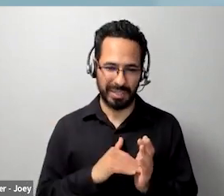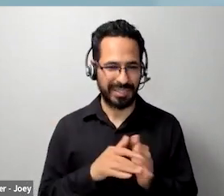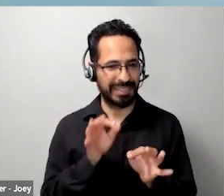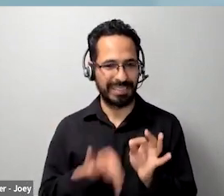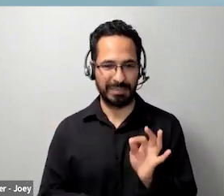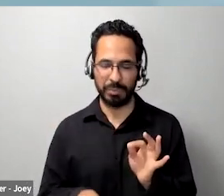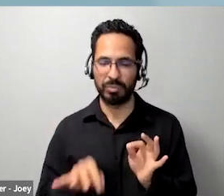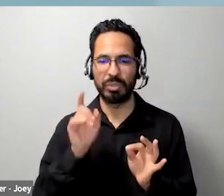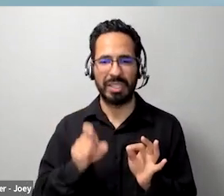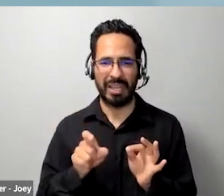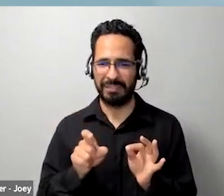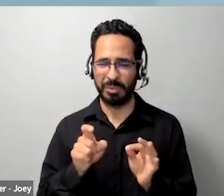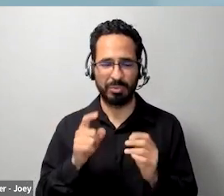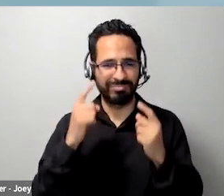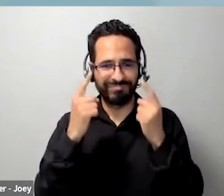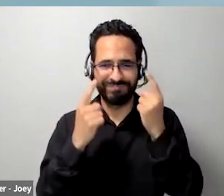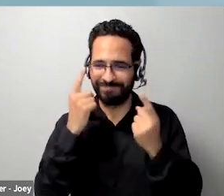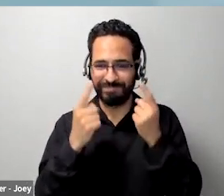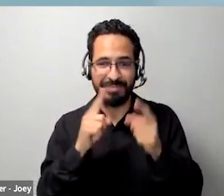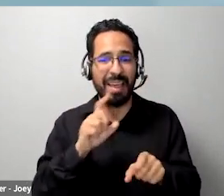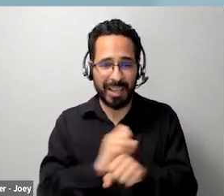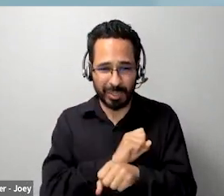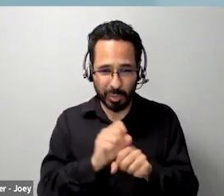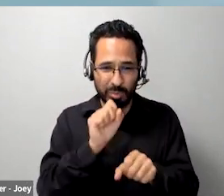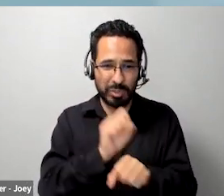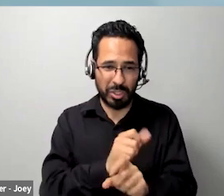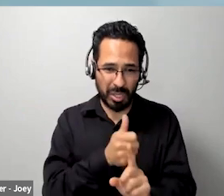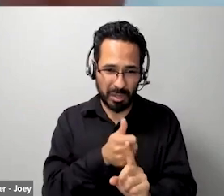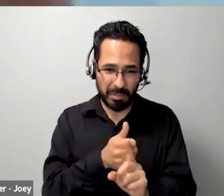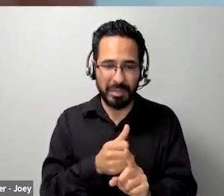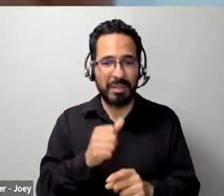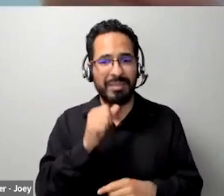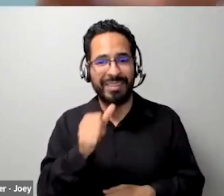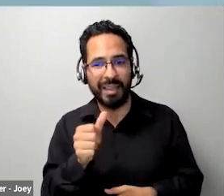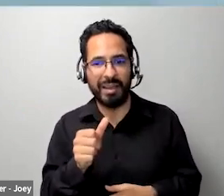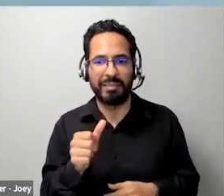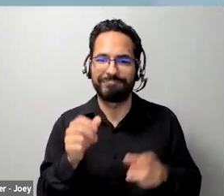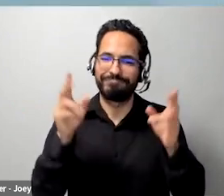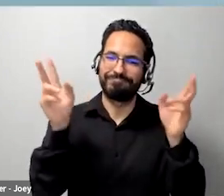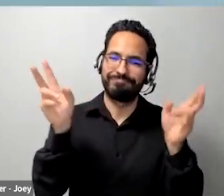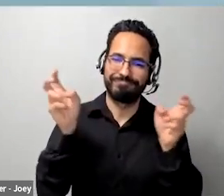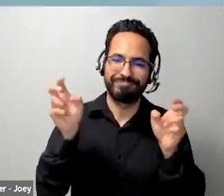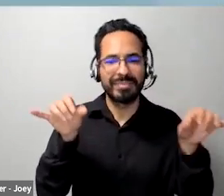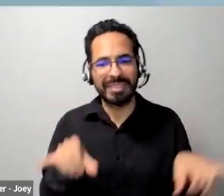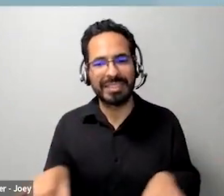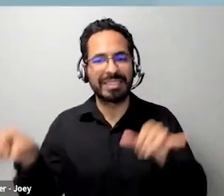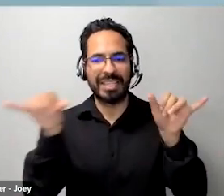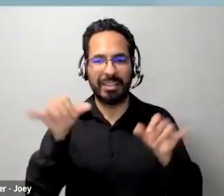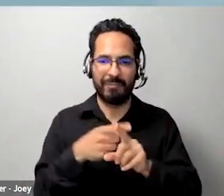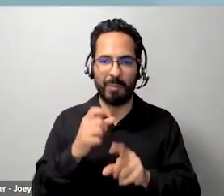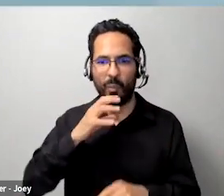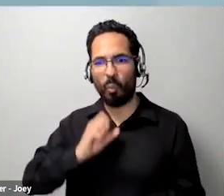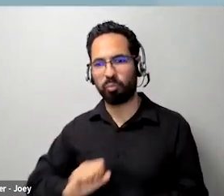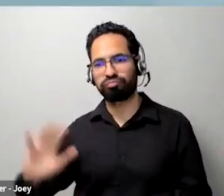that. You just have to be considering the actual job and not the standard based on outdated